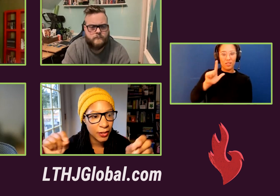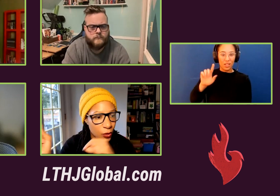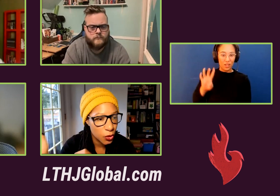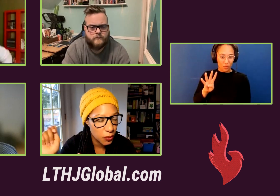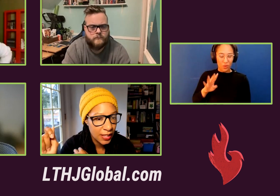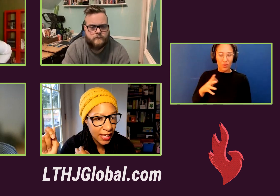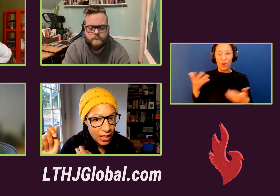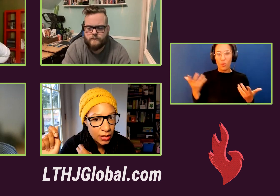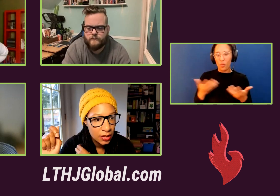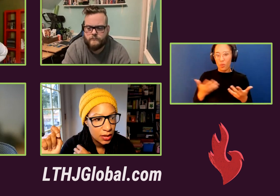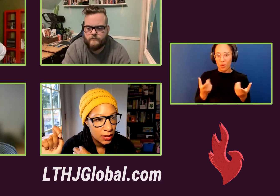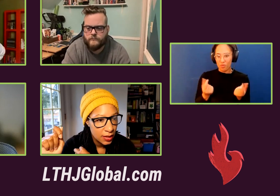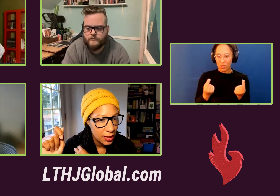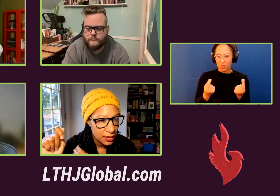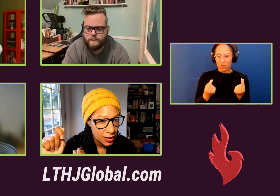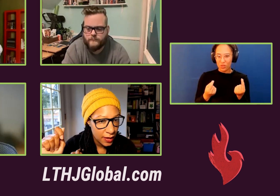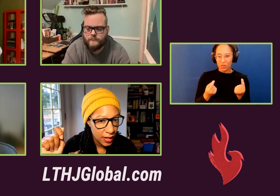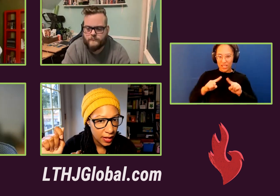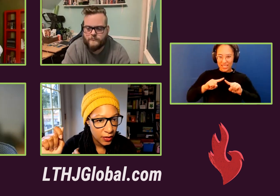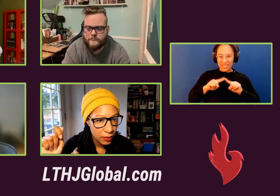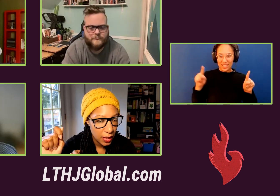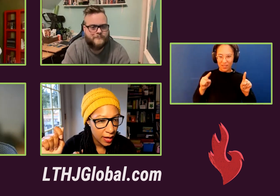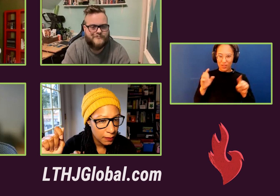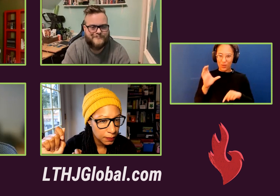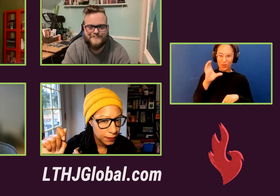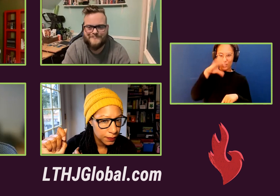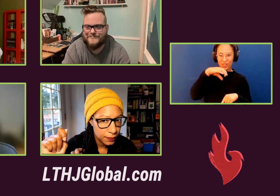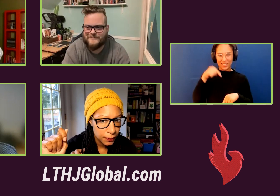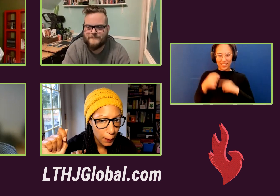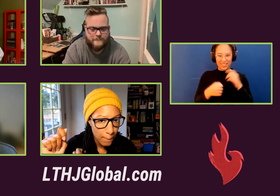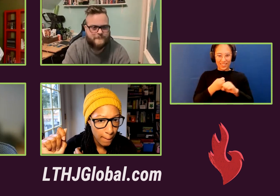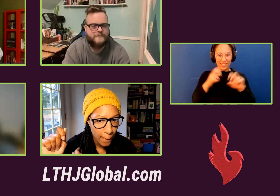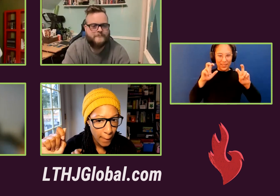did unusually. Does it sound like a good plan?